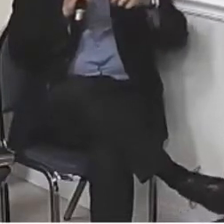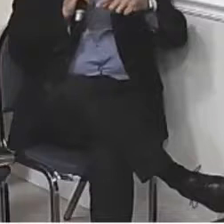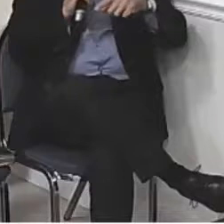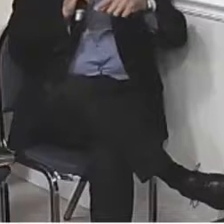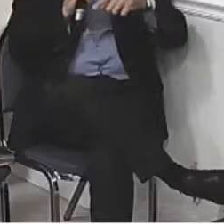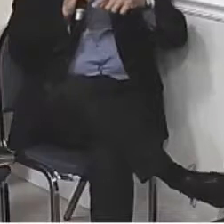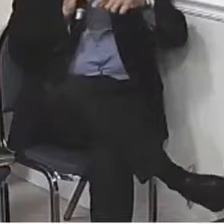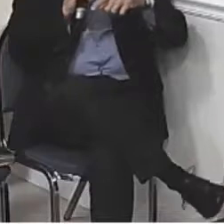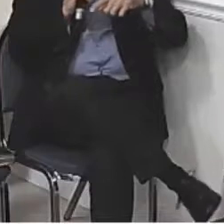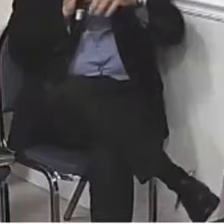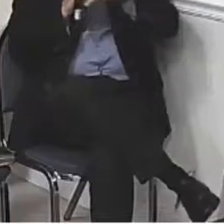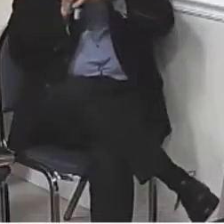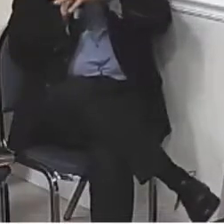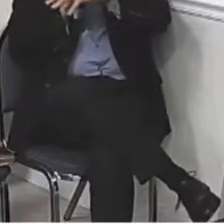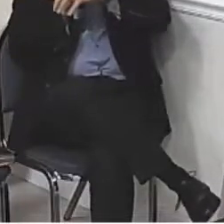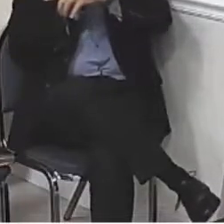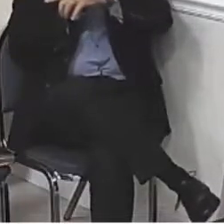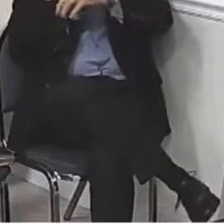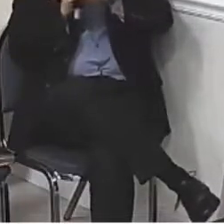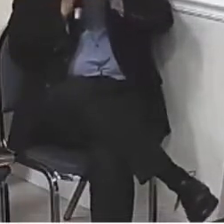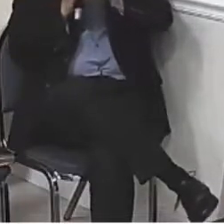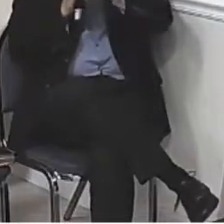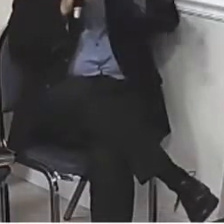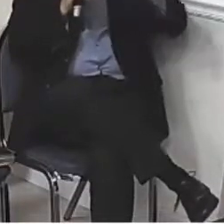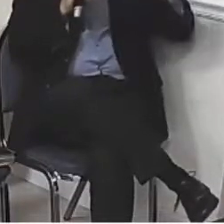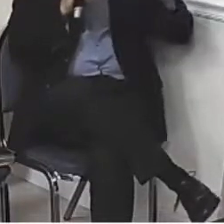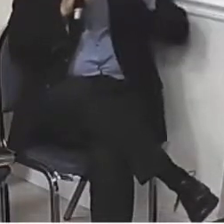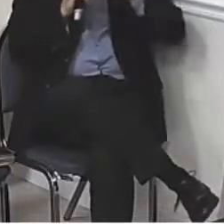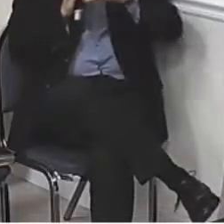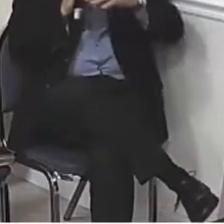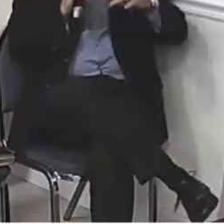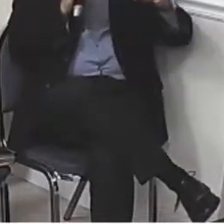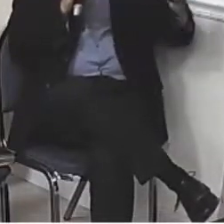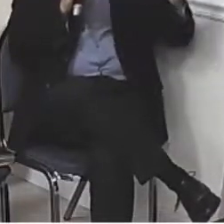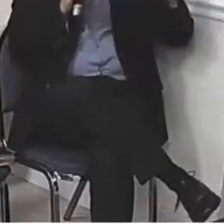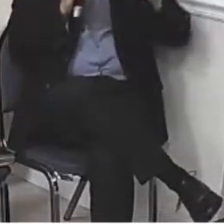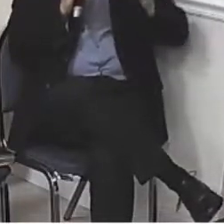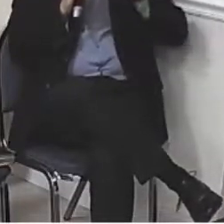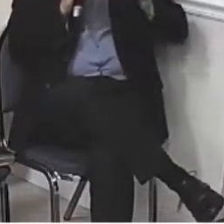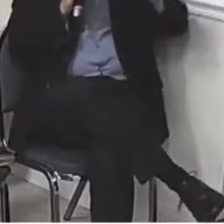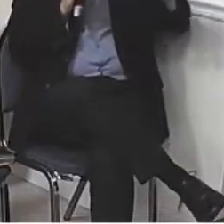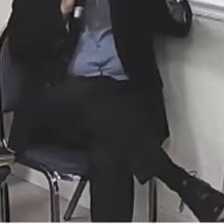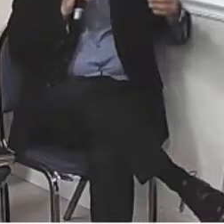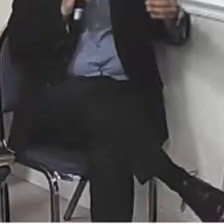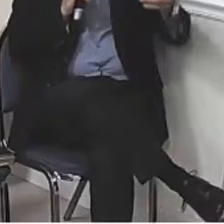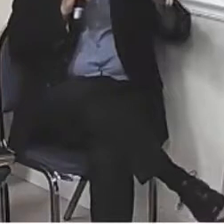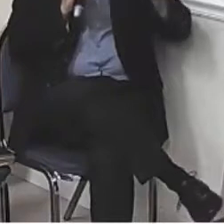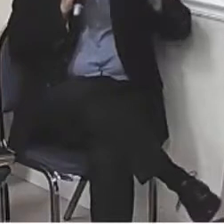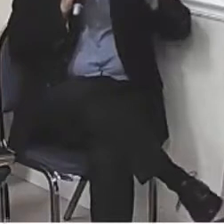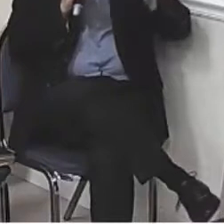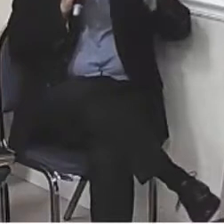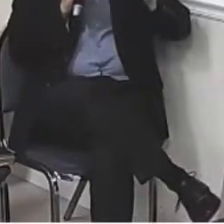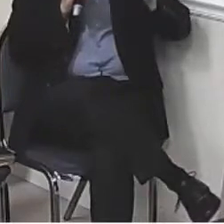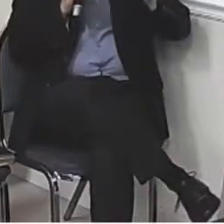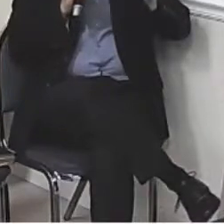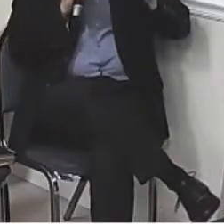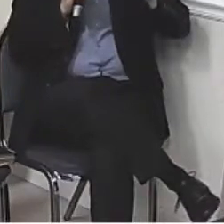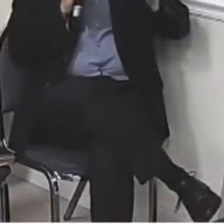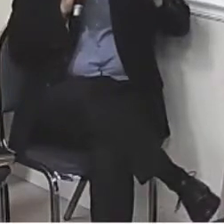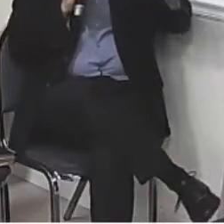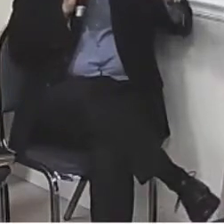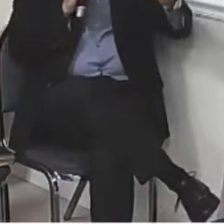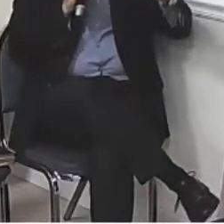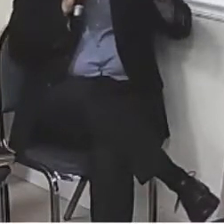the Lord this morning is alerting you that the Lord has already given this blessing. The Lord has given this deliverance from this